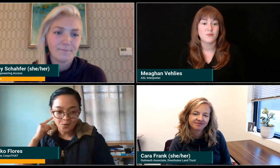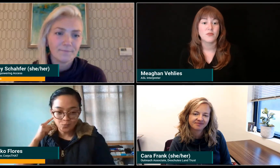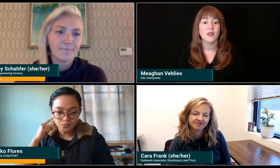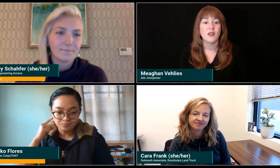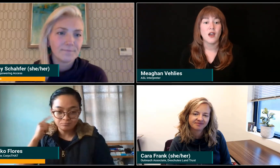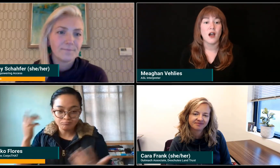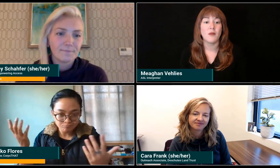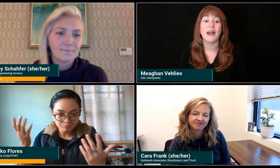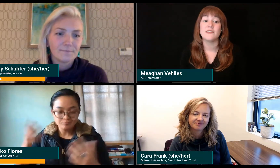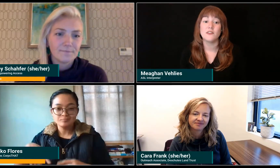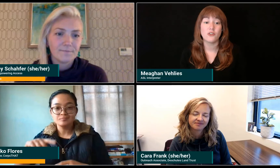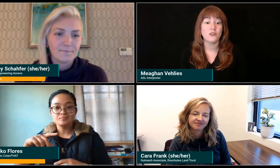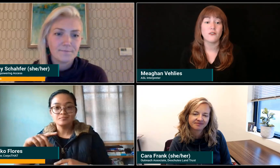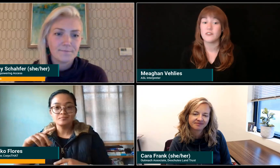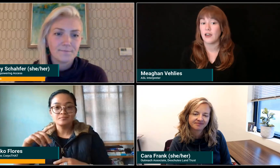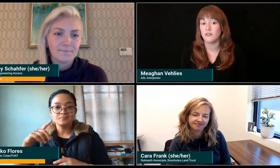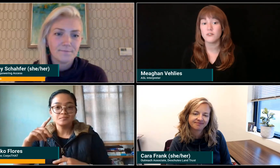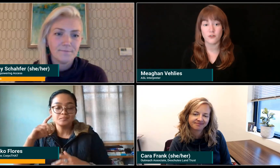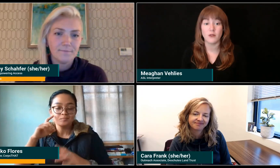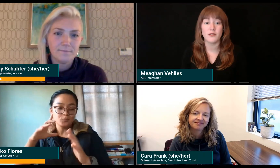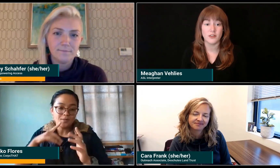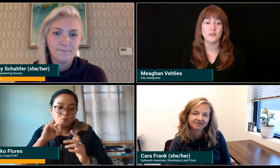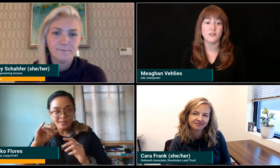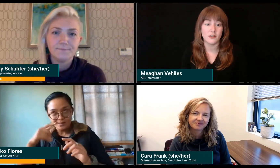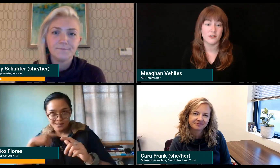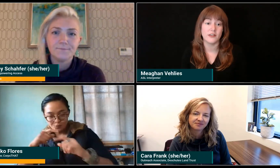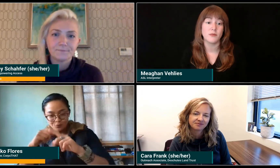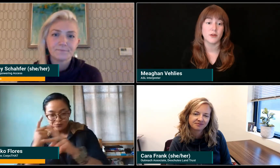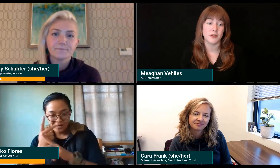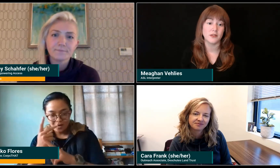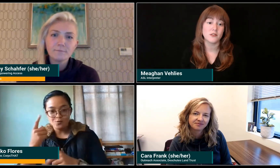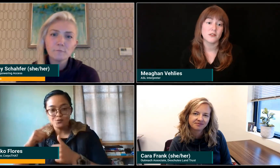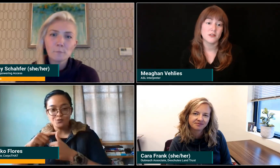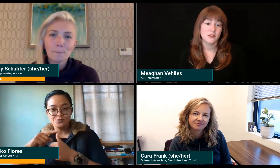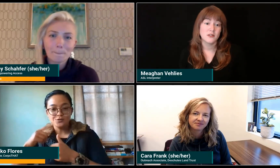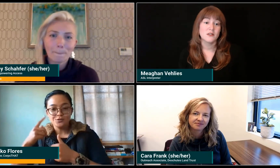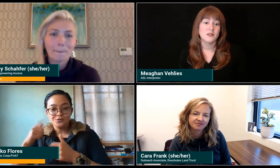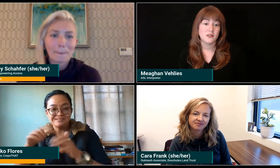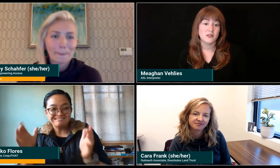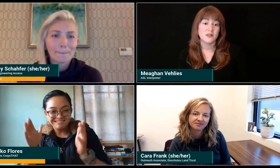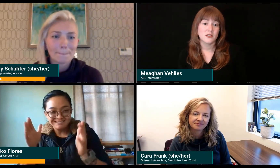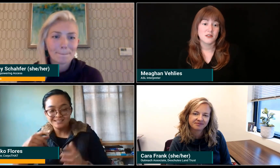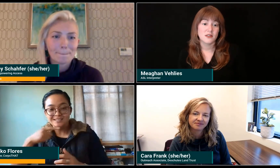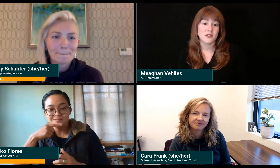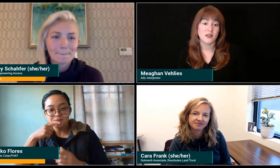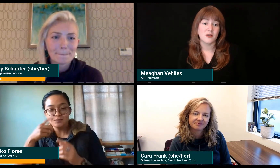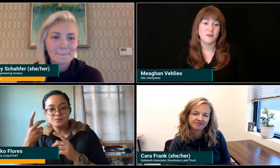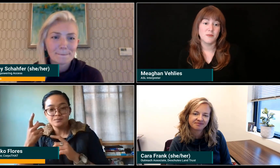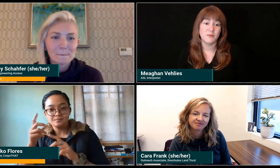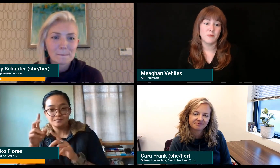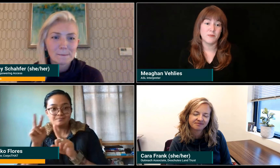everything. I did turn off sound for all my videos, and I did that on purpose,